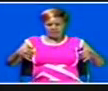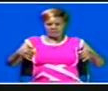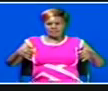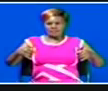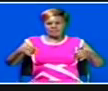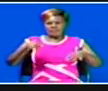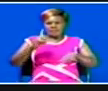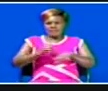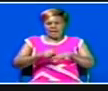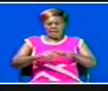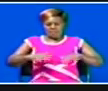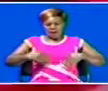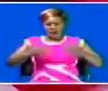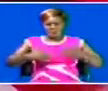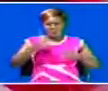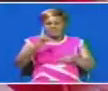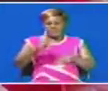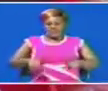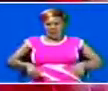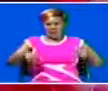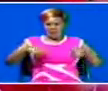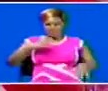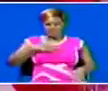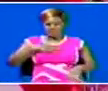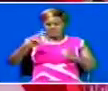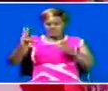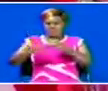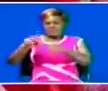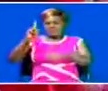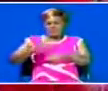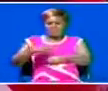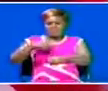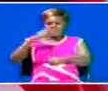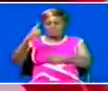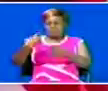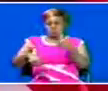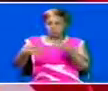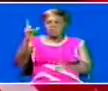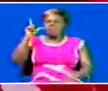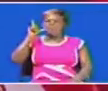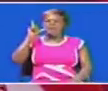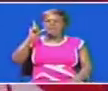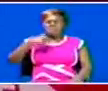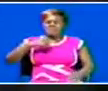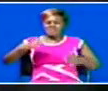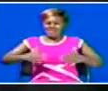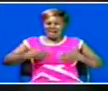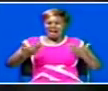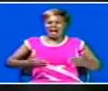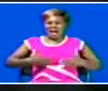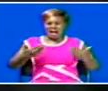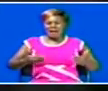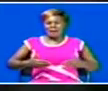moment in my life. But that was the second time I won London Marathon. I was really happy. I'm